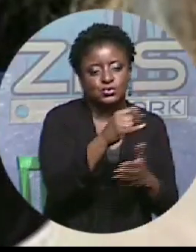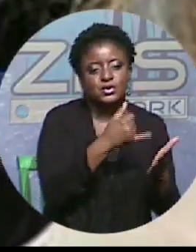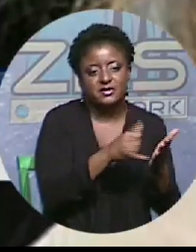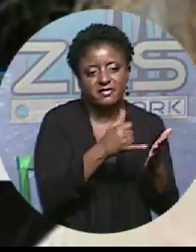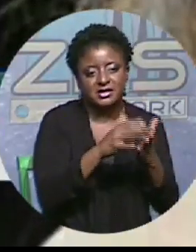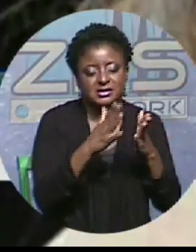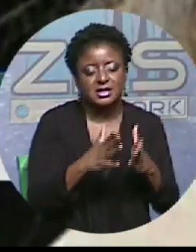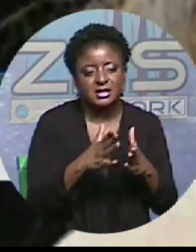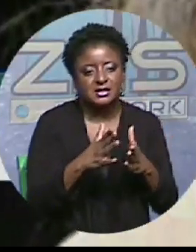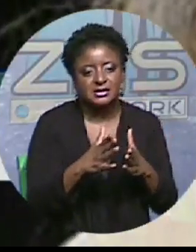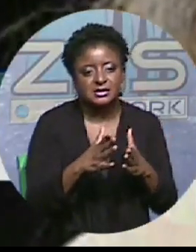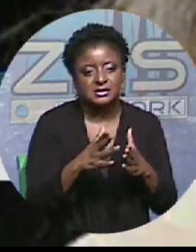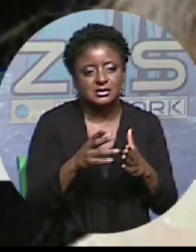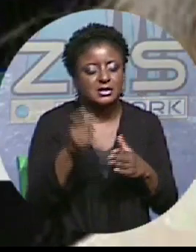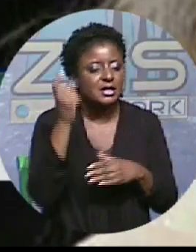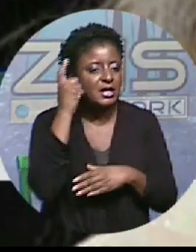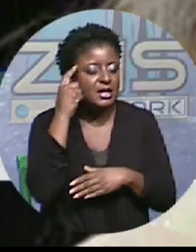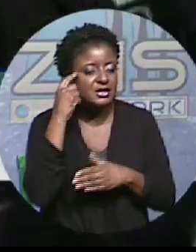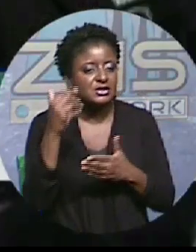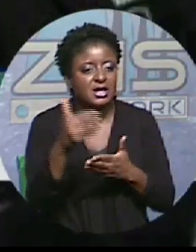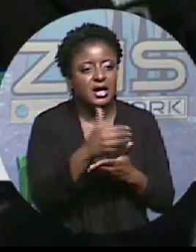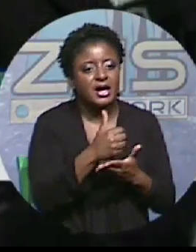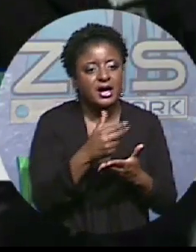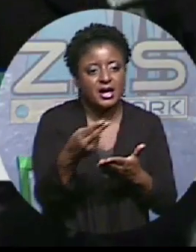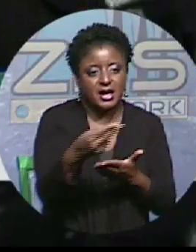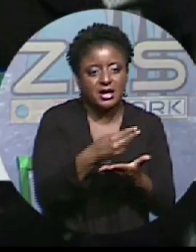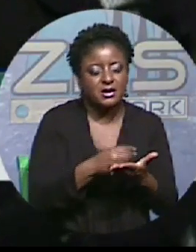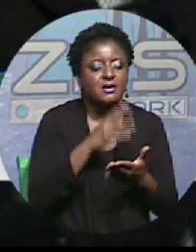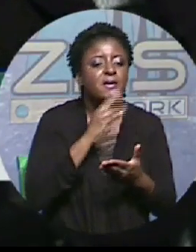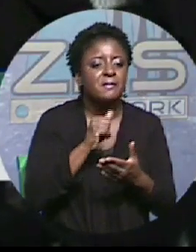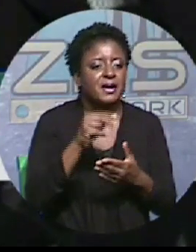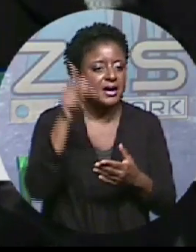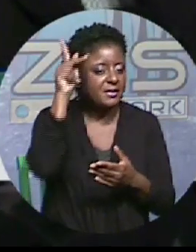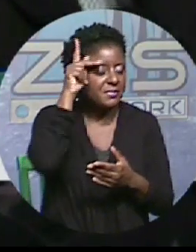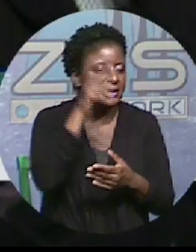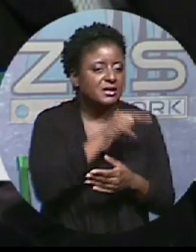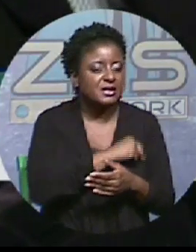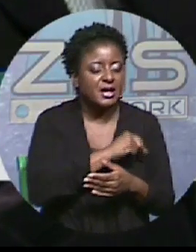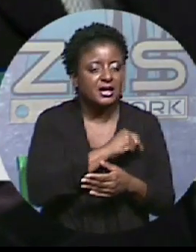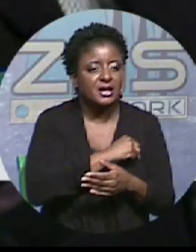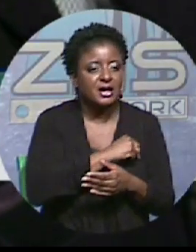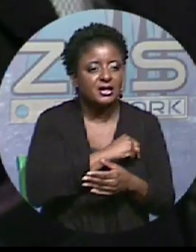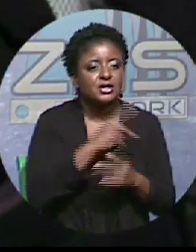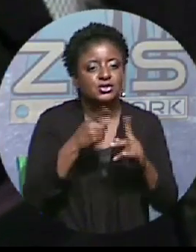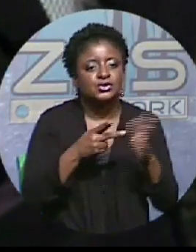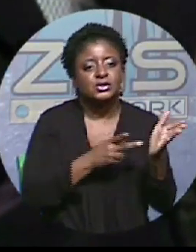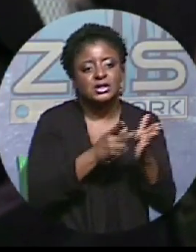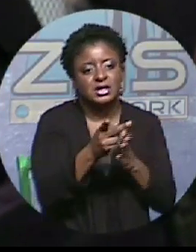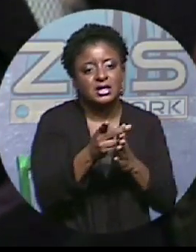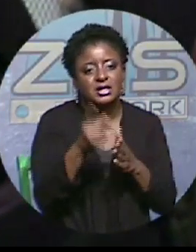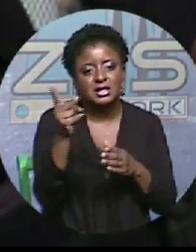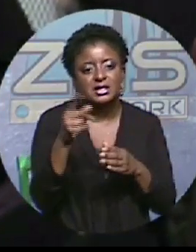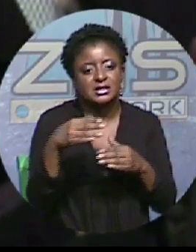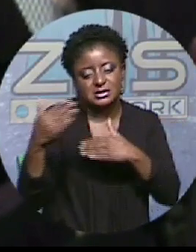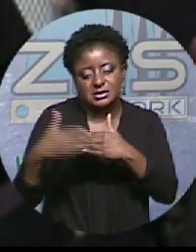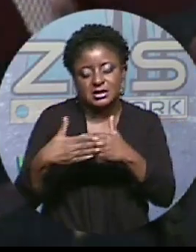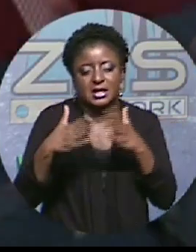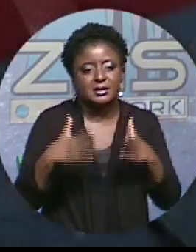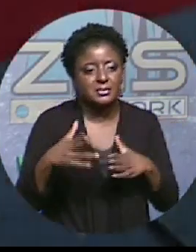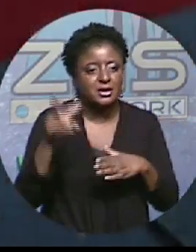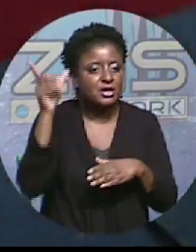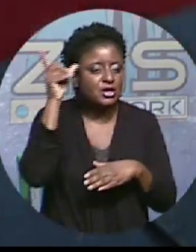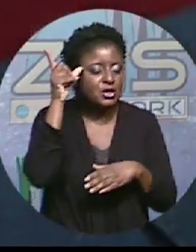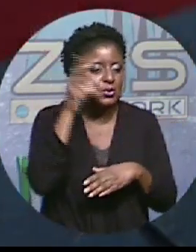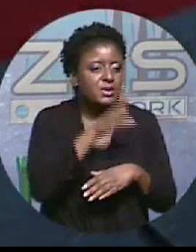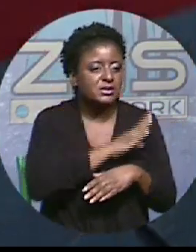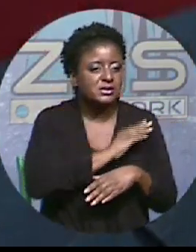by fashion mogul Peter Nygard to kill his billionaire neighbor Louis Bacon and directors of Save the Bay's environmental group alleged that Deputy Prime